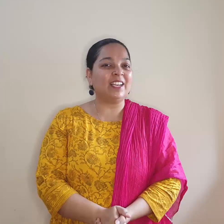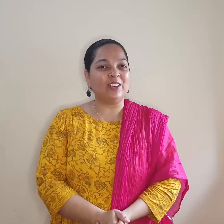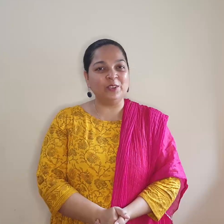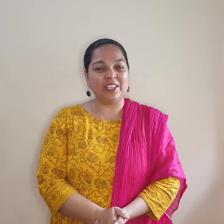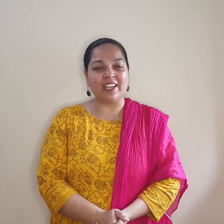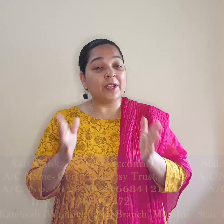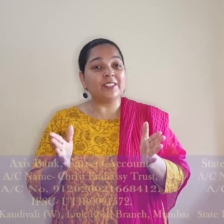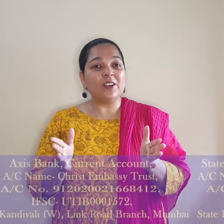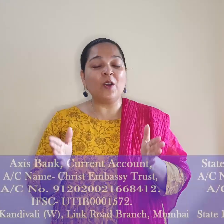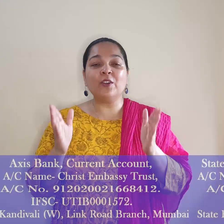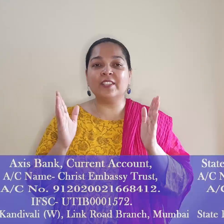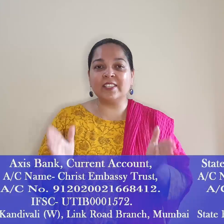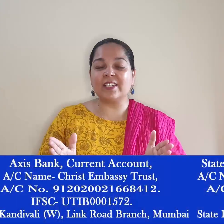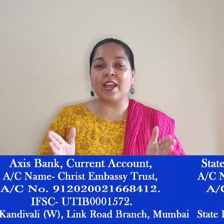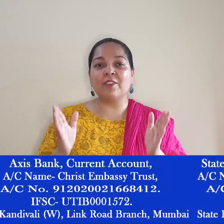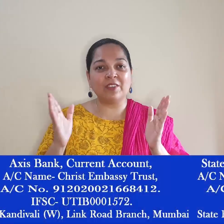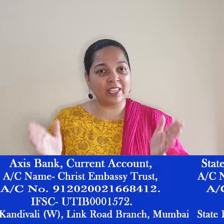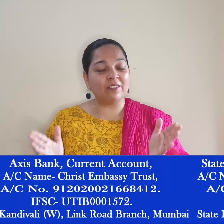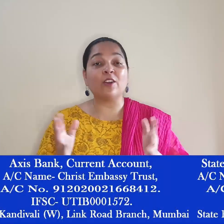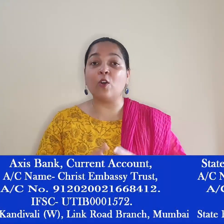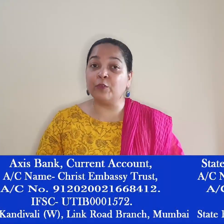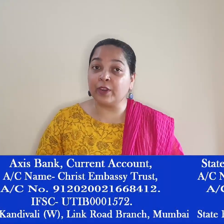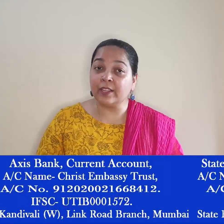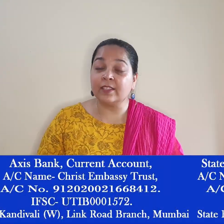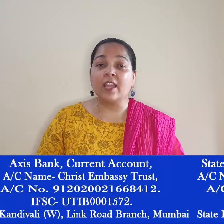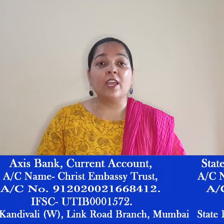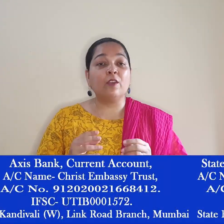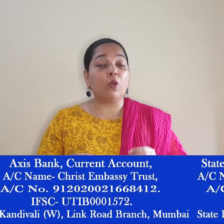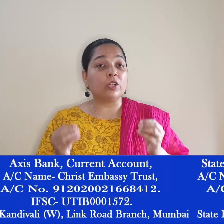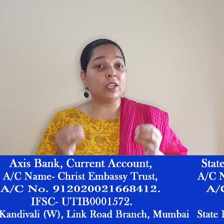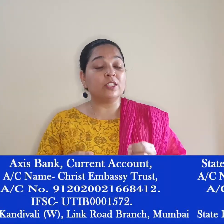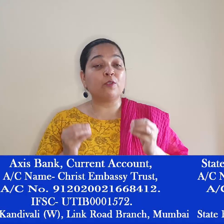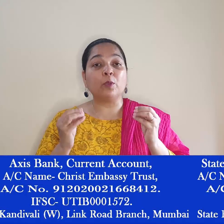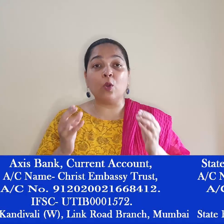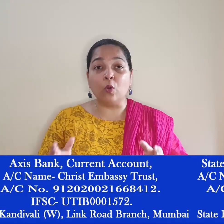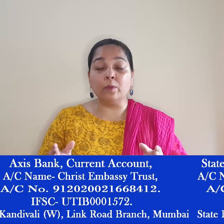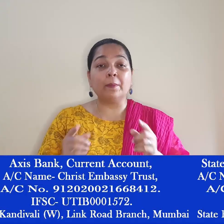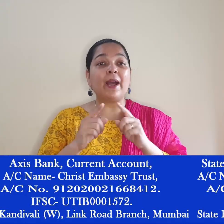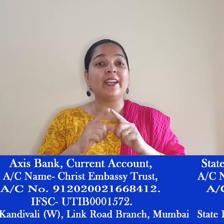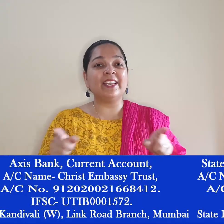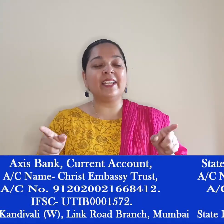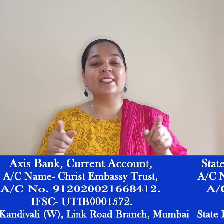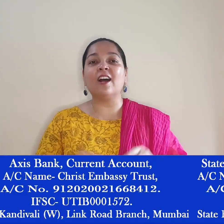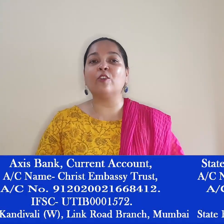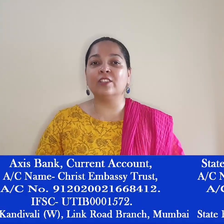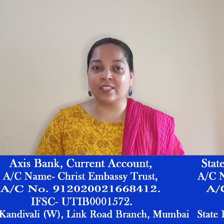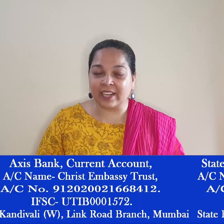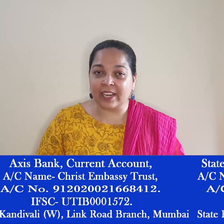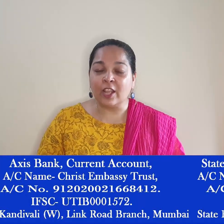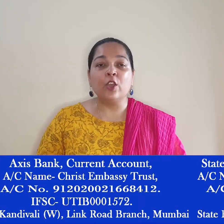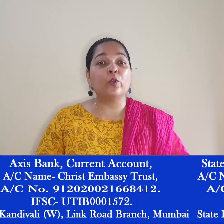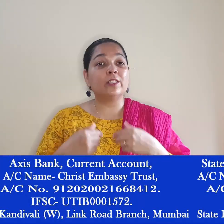family. Hallelujah. Praise the Lord. This is the time where we'll give our offerings. If you're watching us from your home, the bank details are